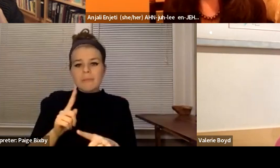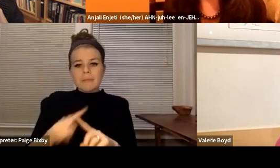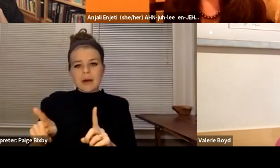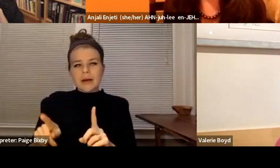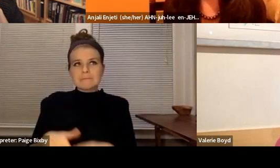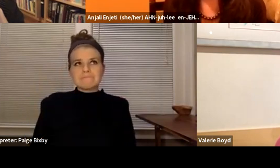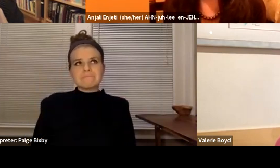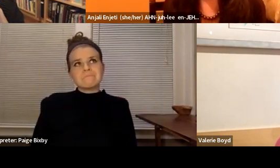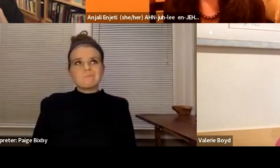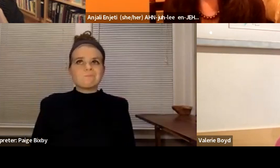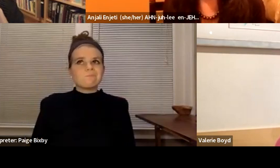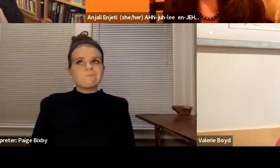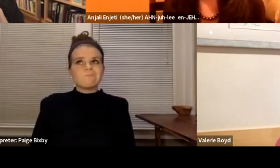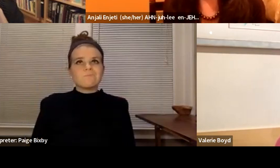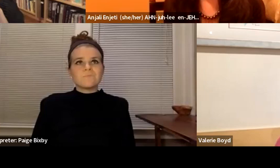of